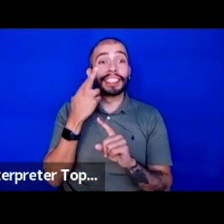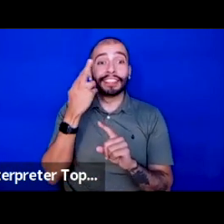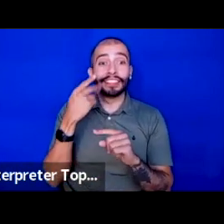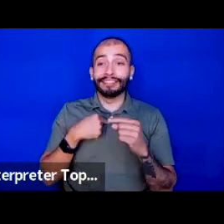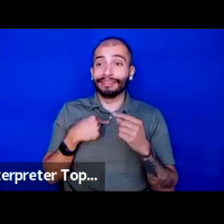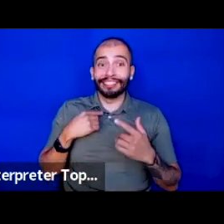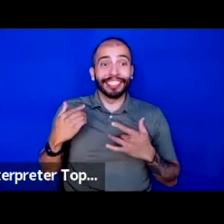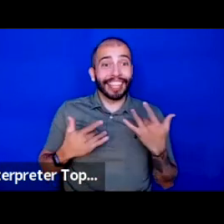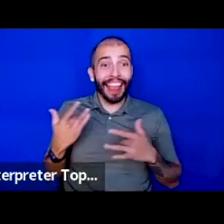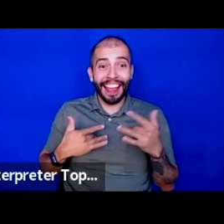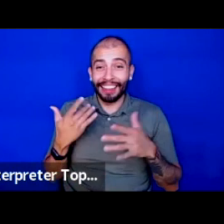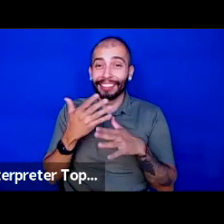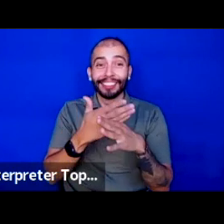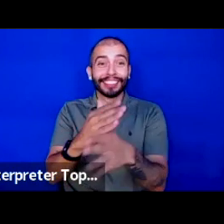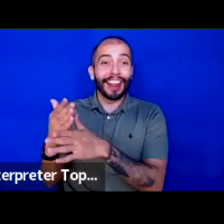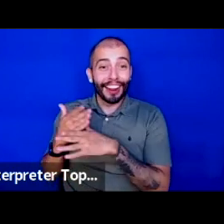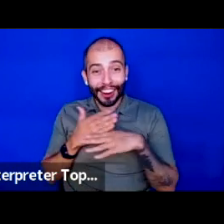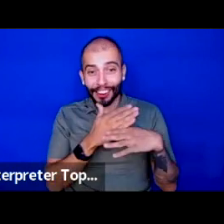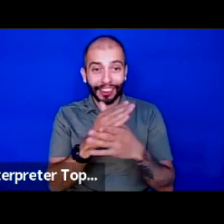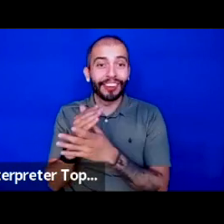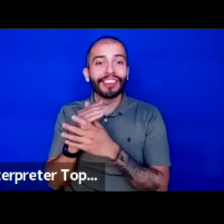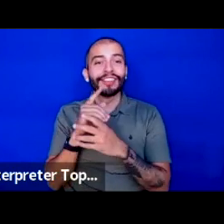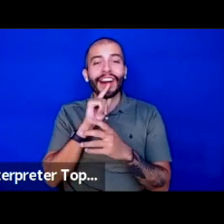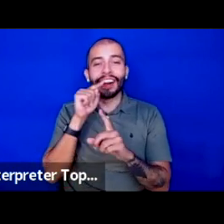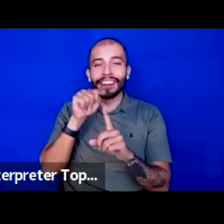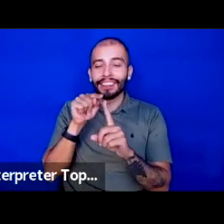to be woven into what we're going to be talking about over the next